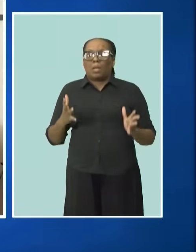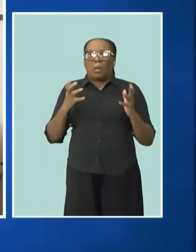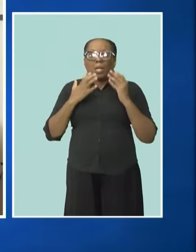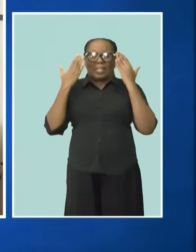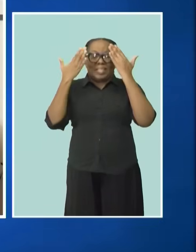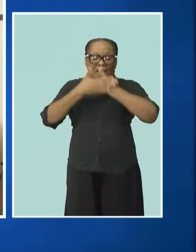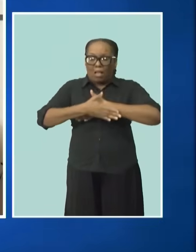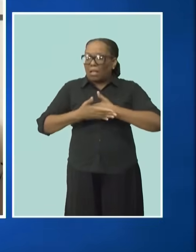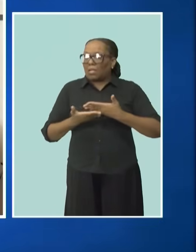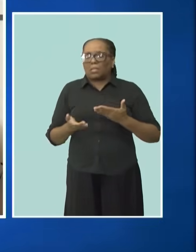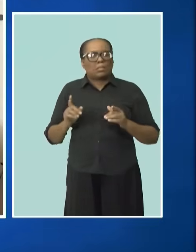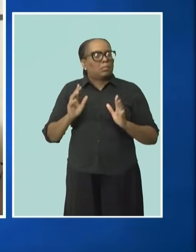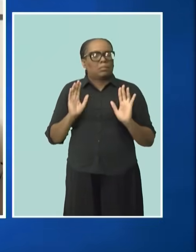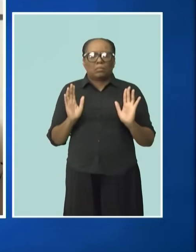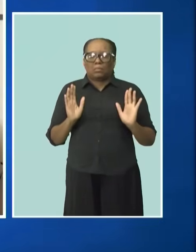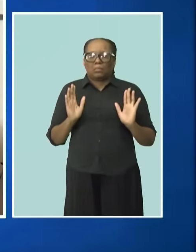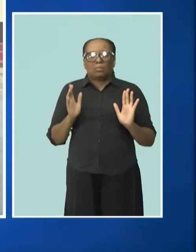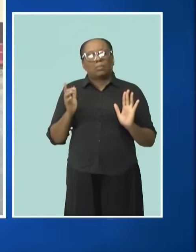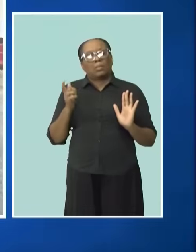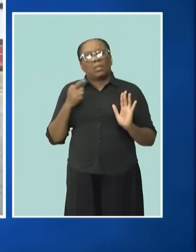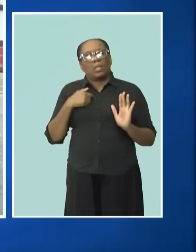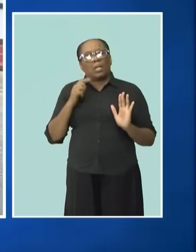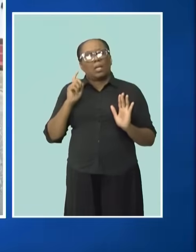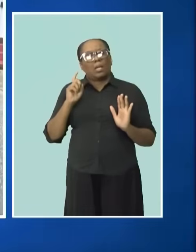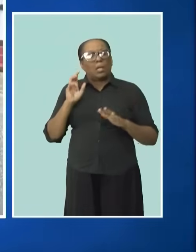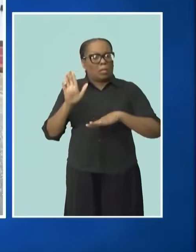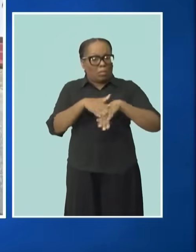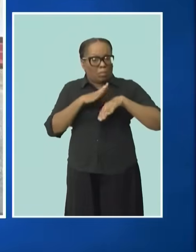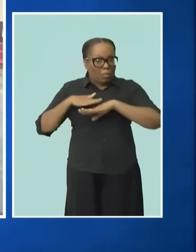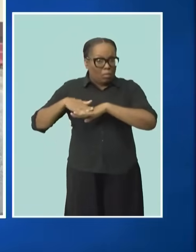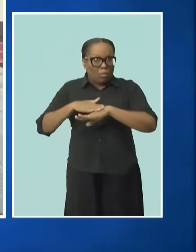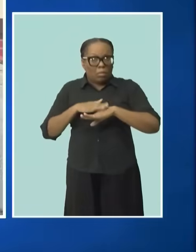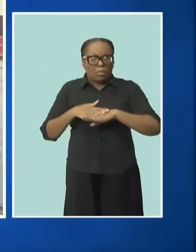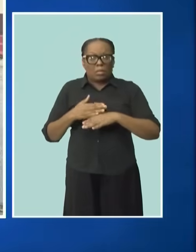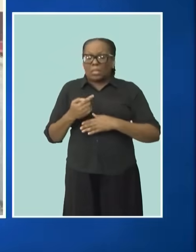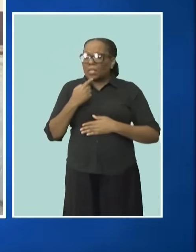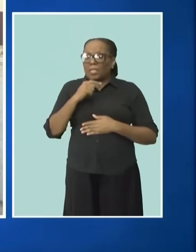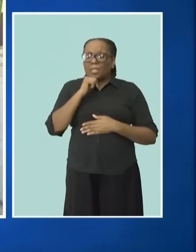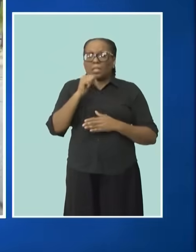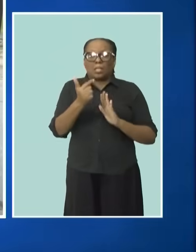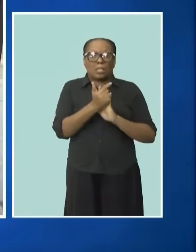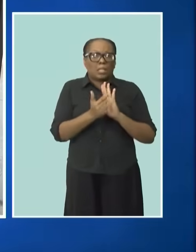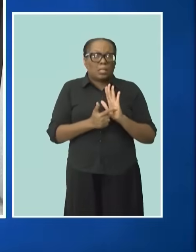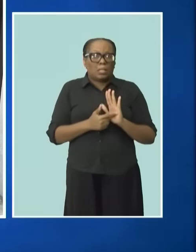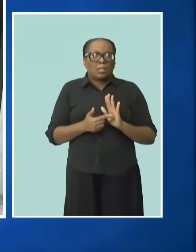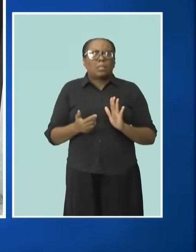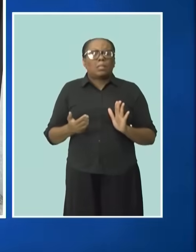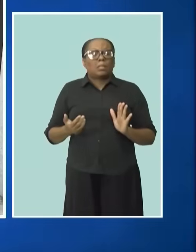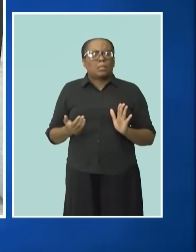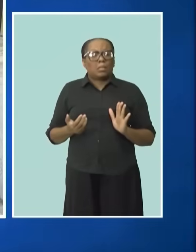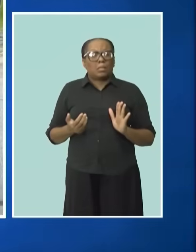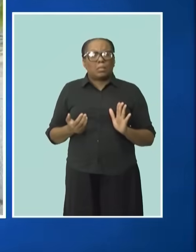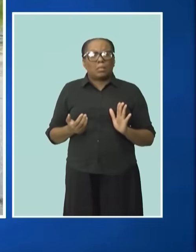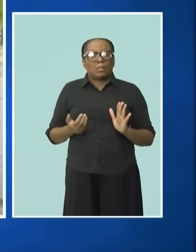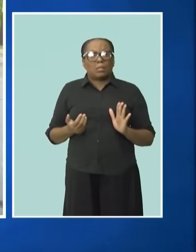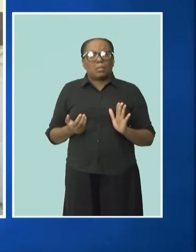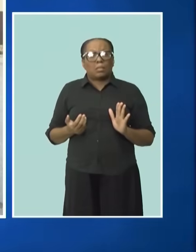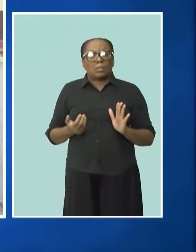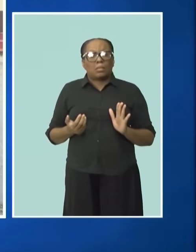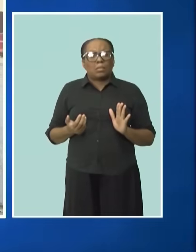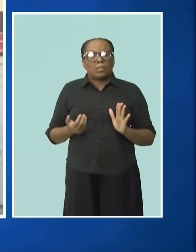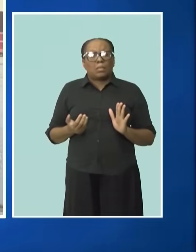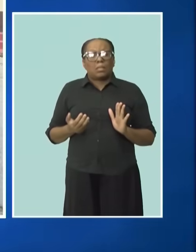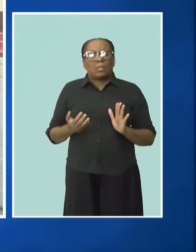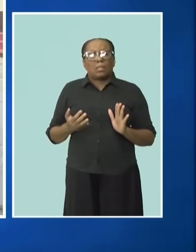wants a tint that is darker, I give them a warning, I tell them straight, well, this is not legal. If they still insist, well, maybe